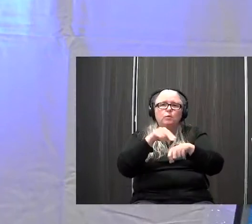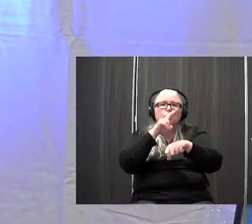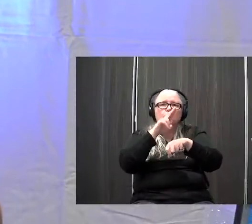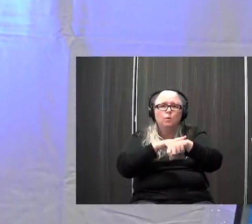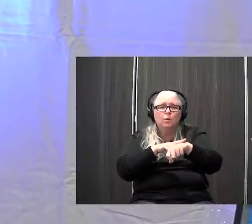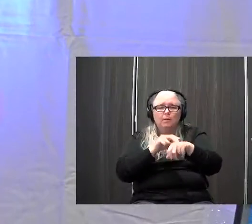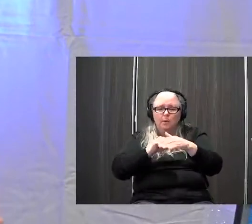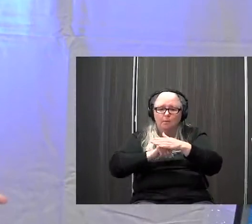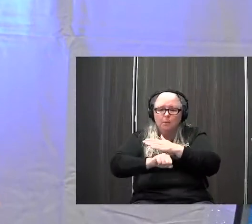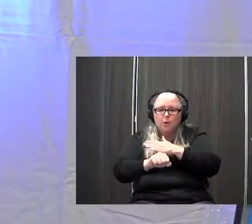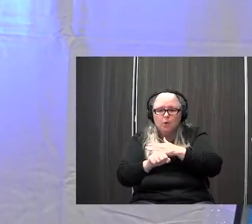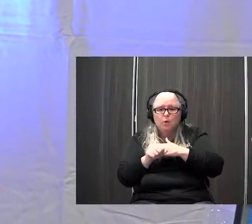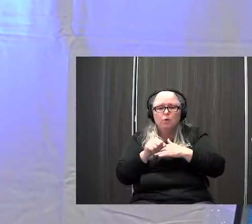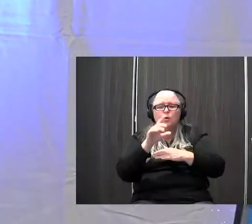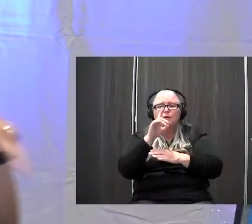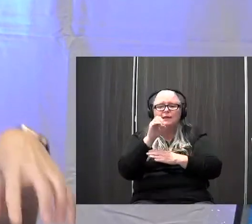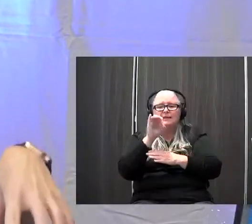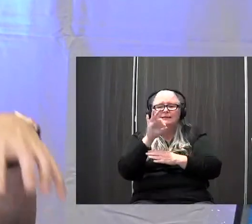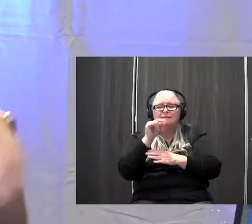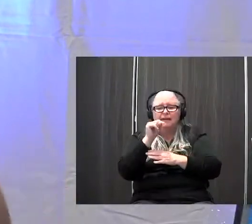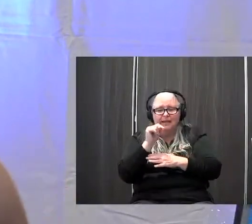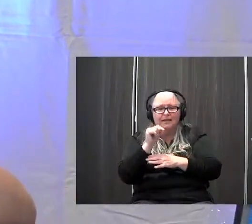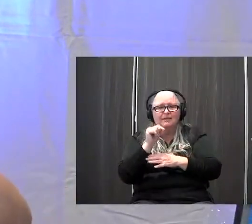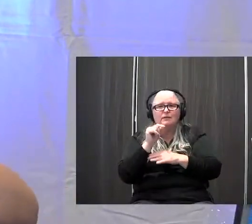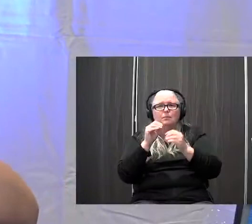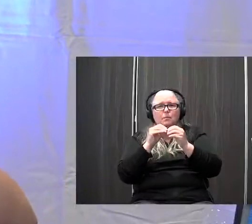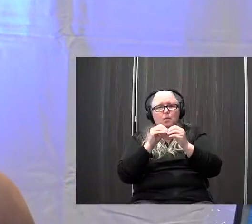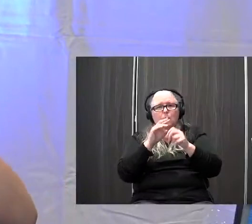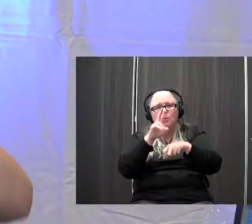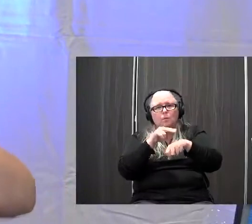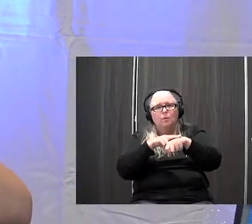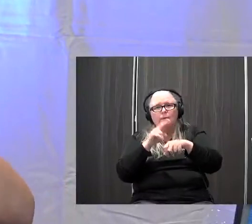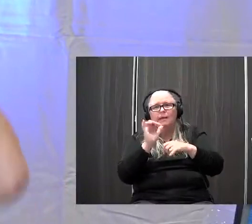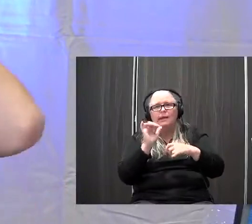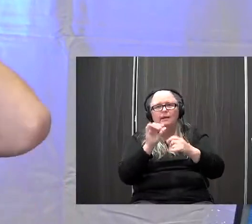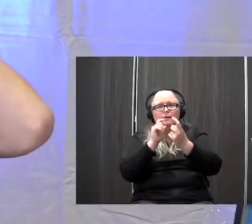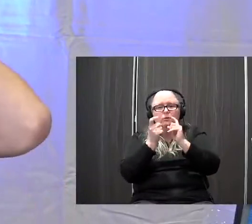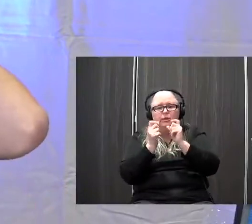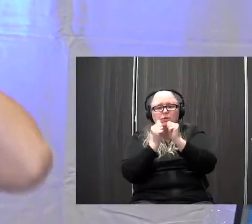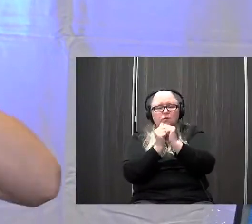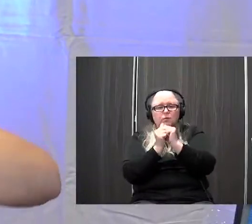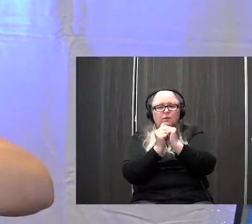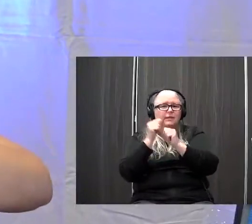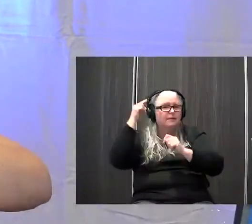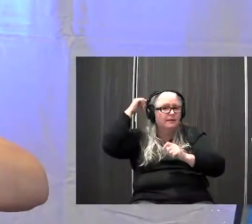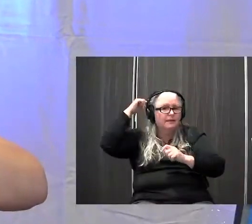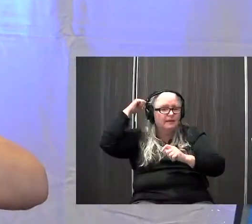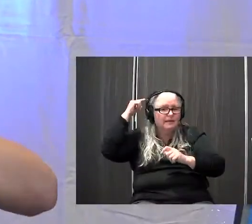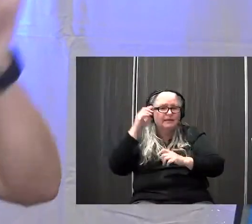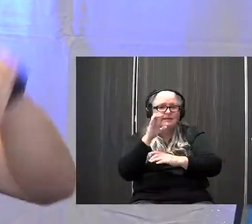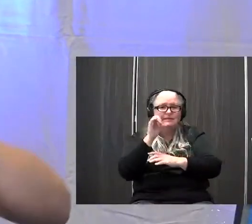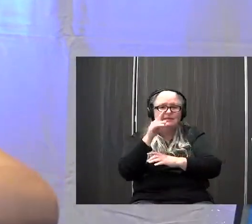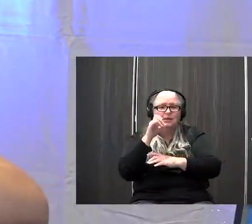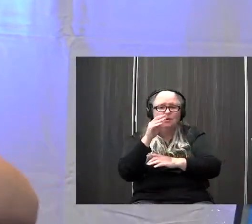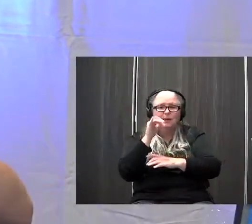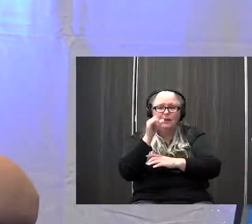defects, would be something that would be, more typical, but we know things like changes to the cerebellum in the back of the brain aren't necessarily in